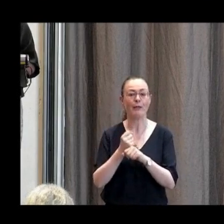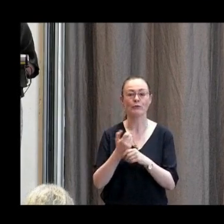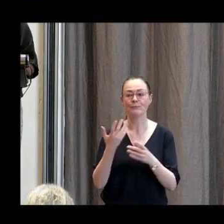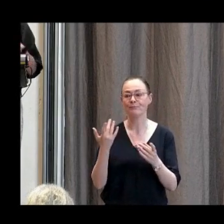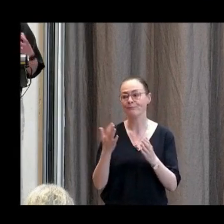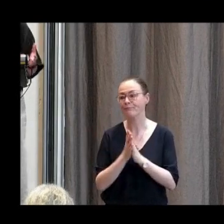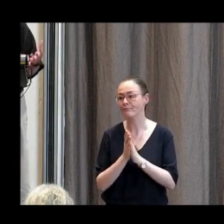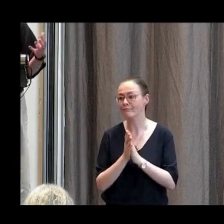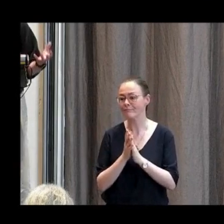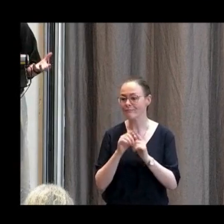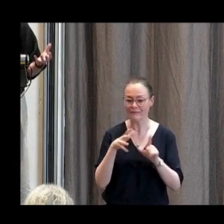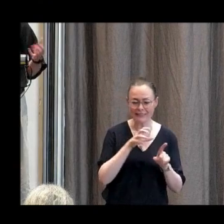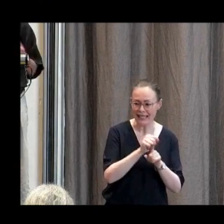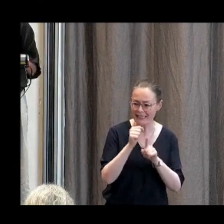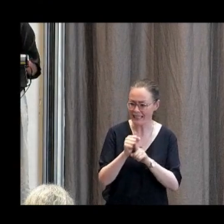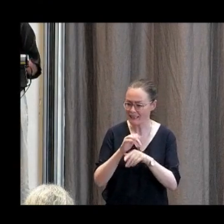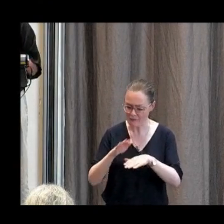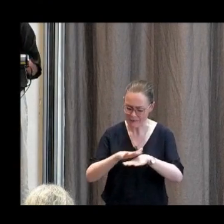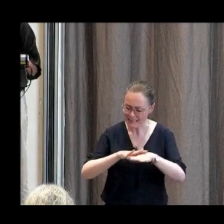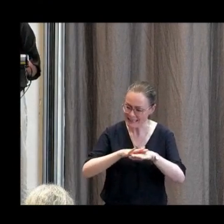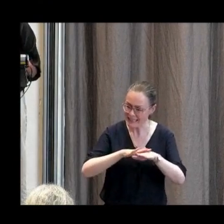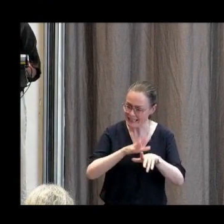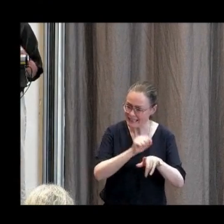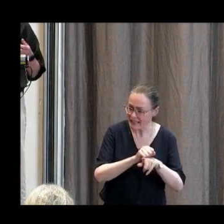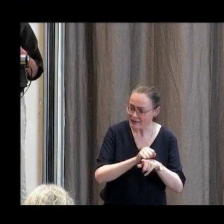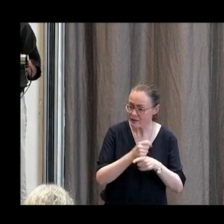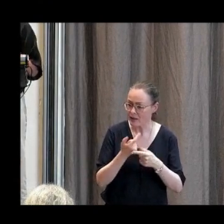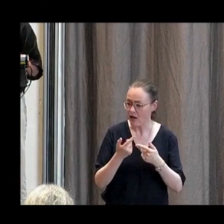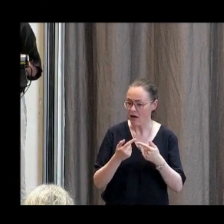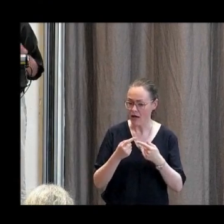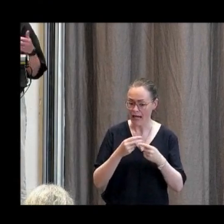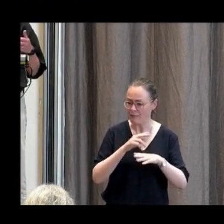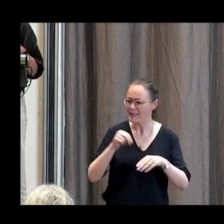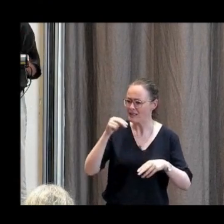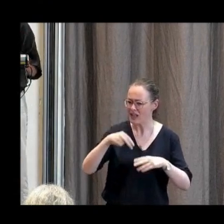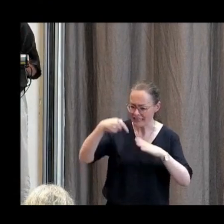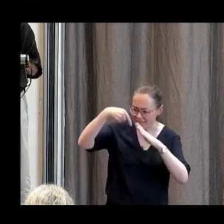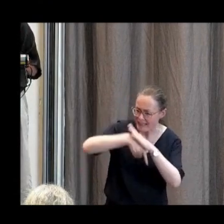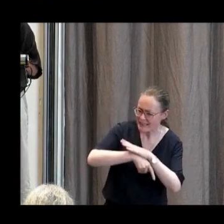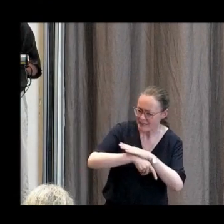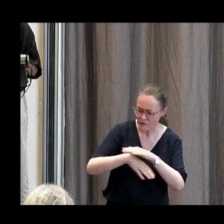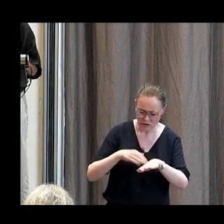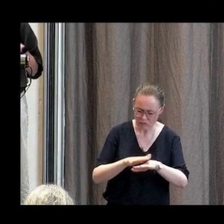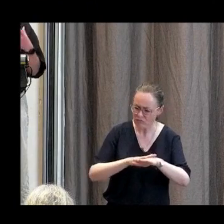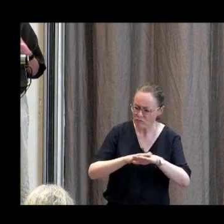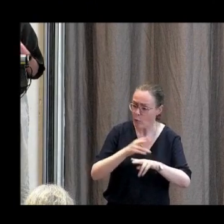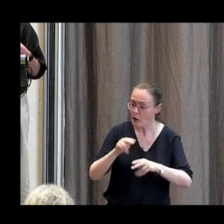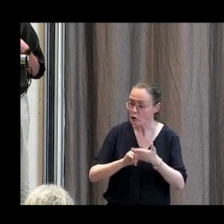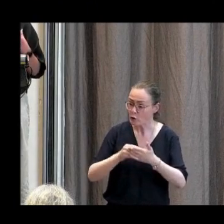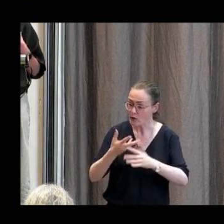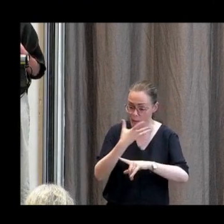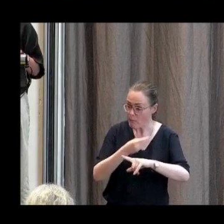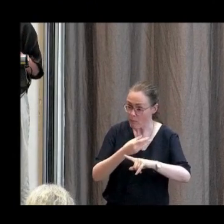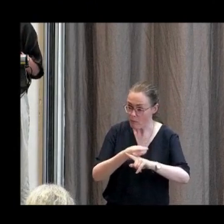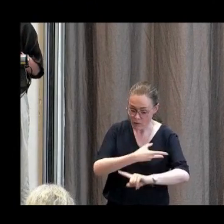the diagnostics through skin, the idea that it's non-invasive, the idea that we're not using blood, and trying